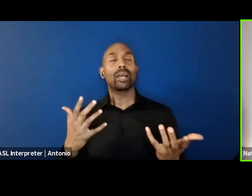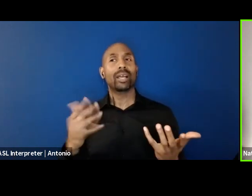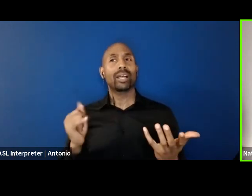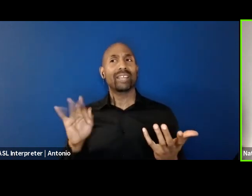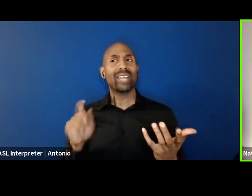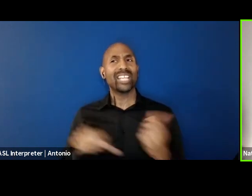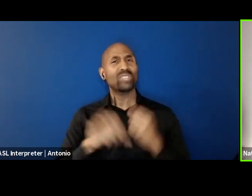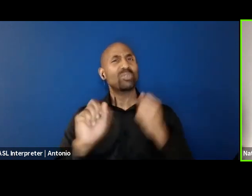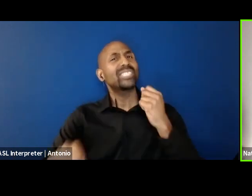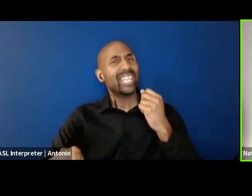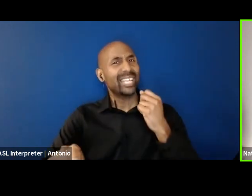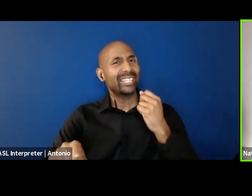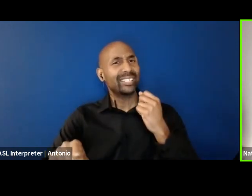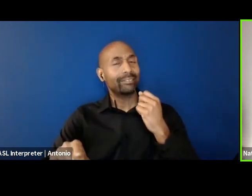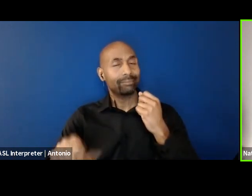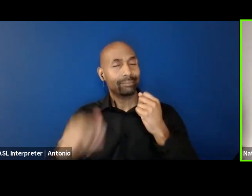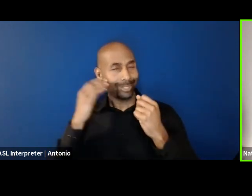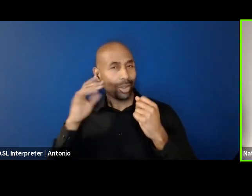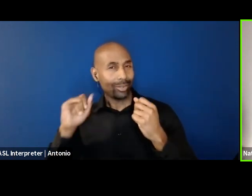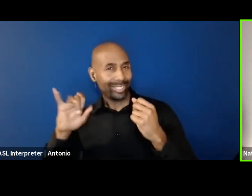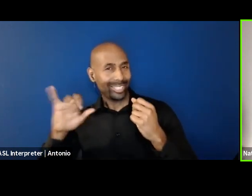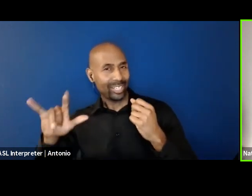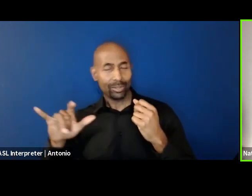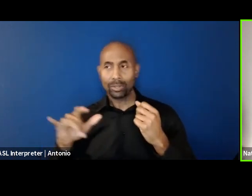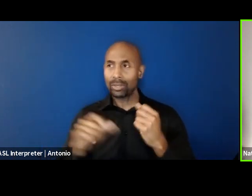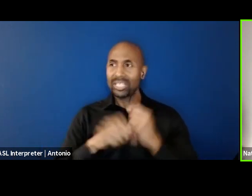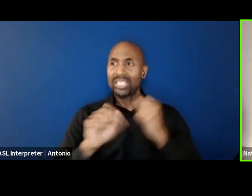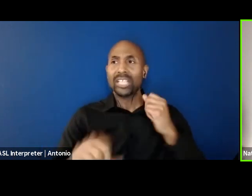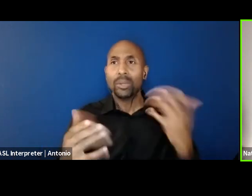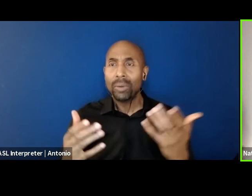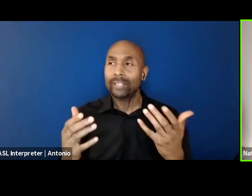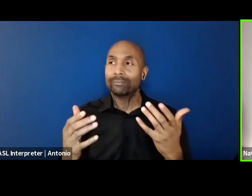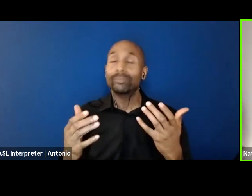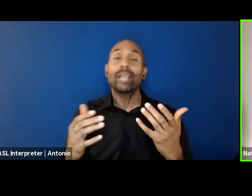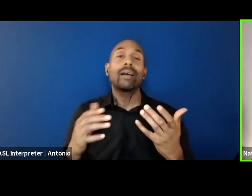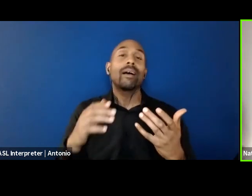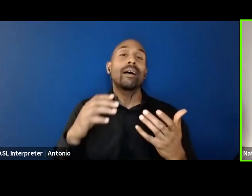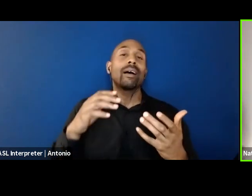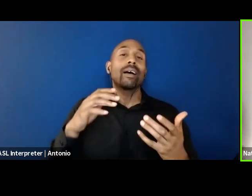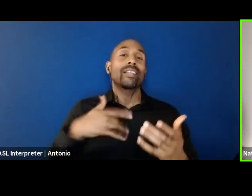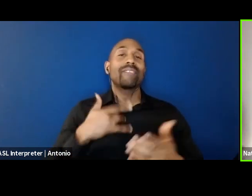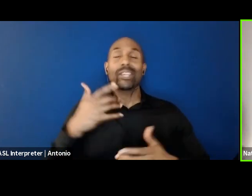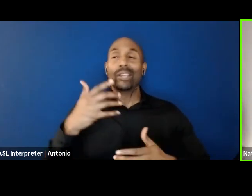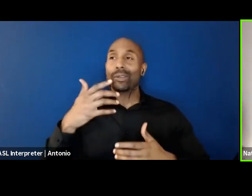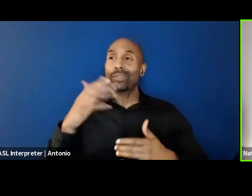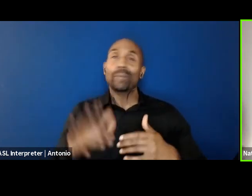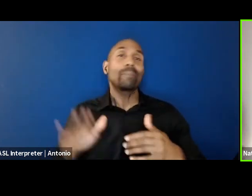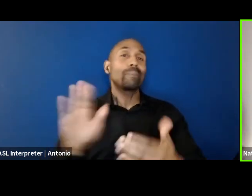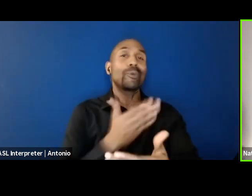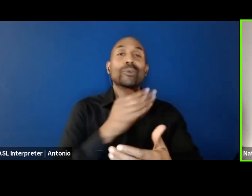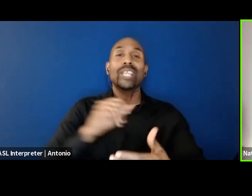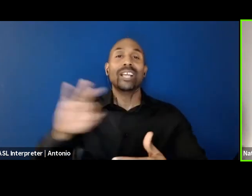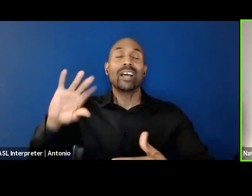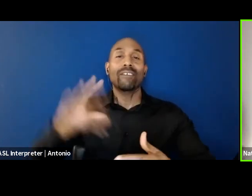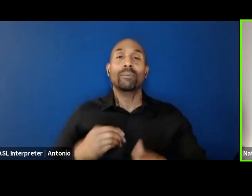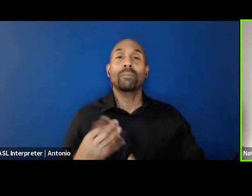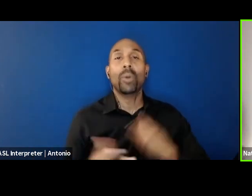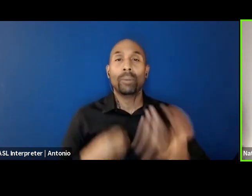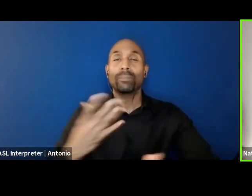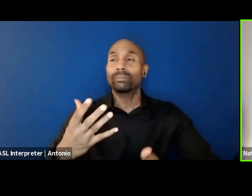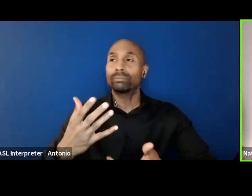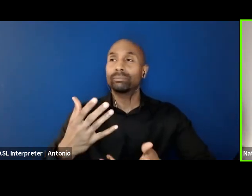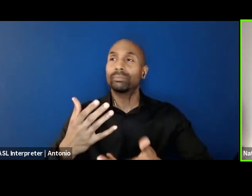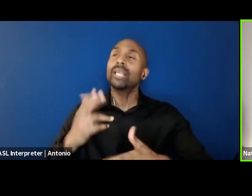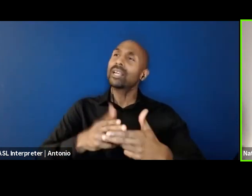what needed extending more than the lyric, the beleaguered lyric? Call it the long song, the extended lyric,